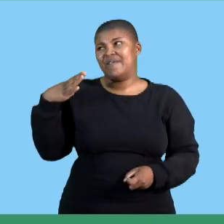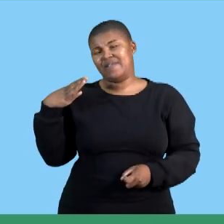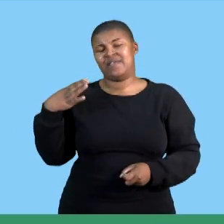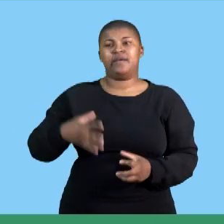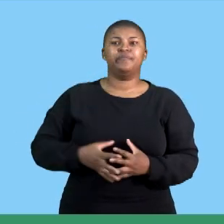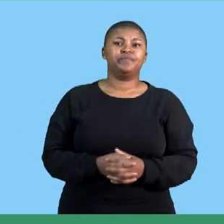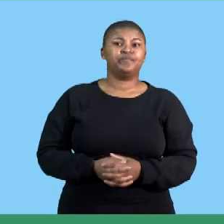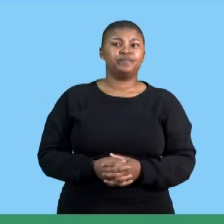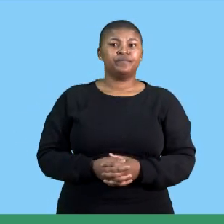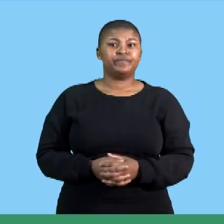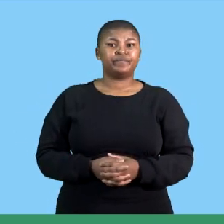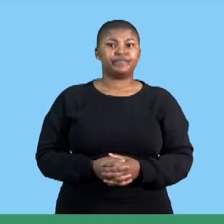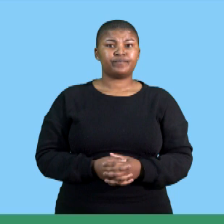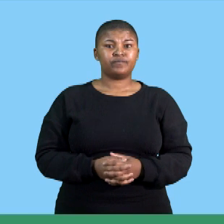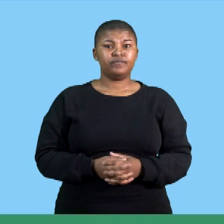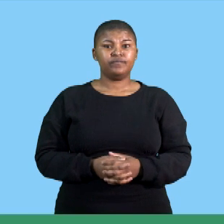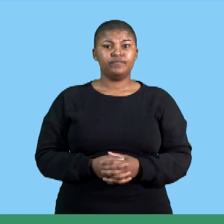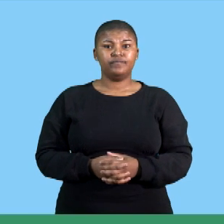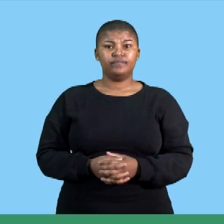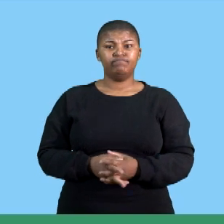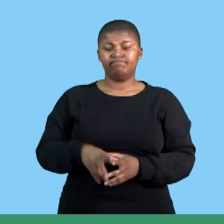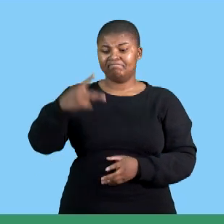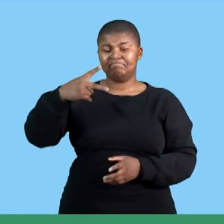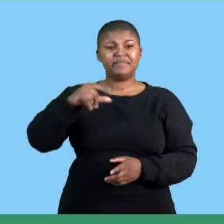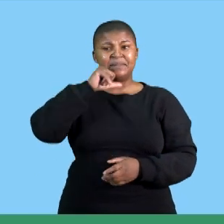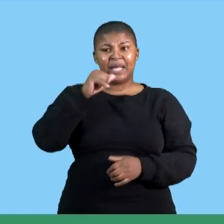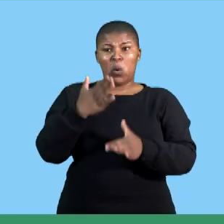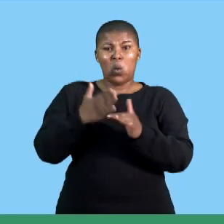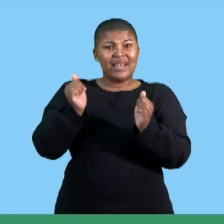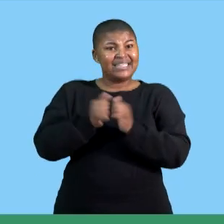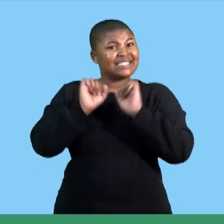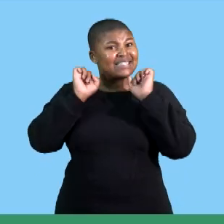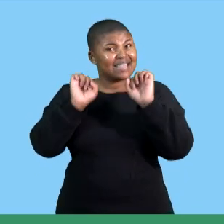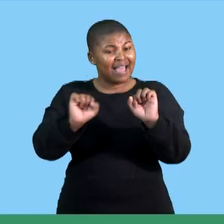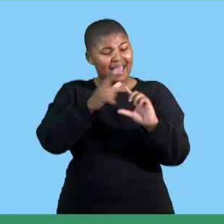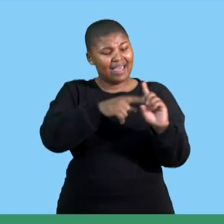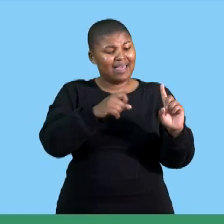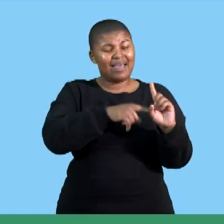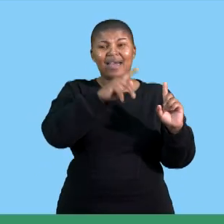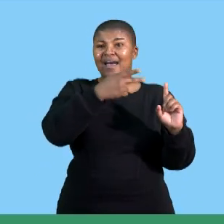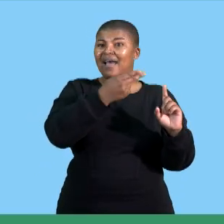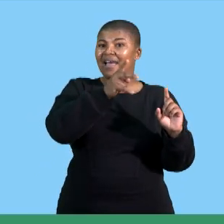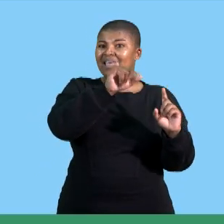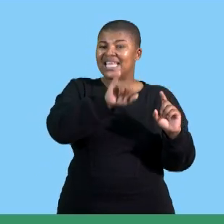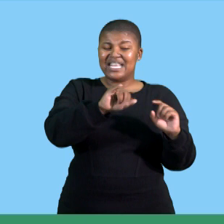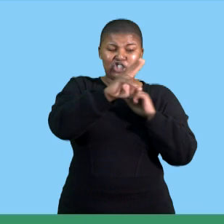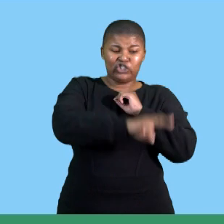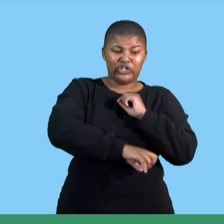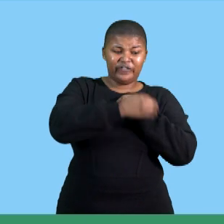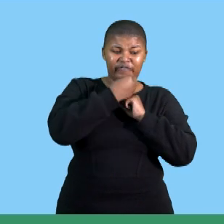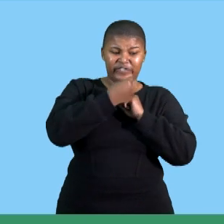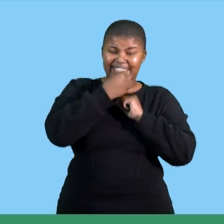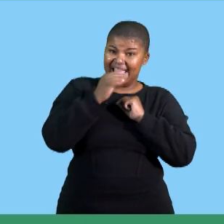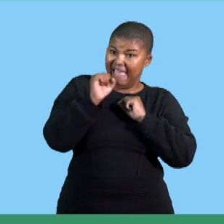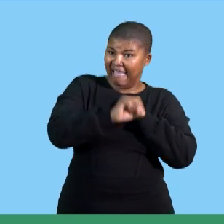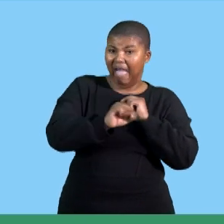colleagues steal and hide her food during lunch breaks. Now this is definitely a cause of stress. So we